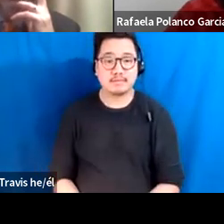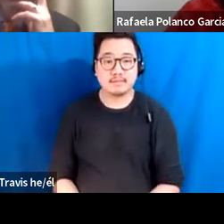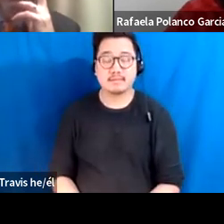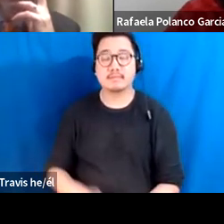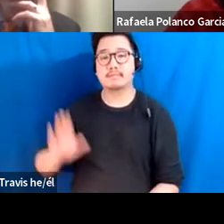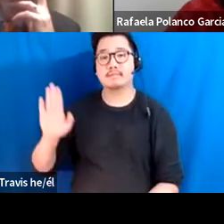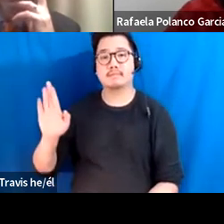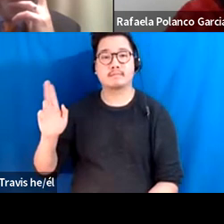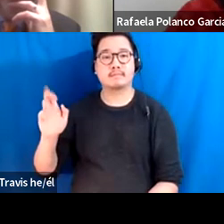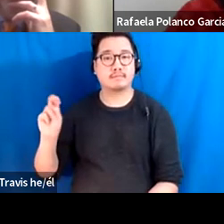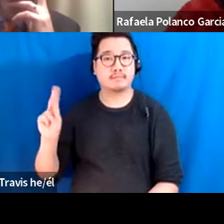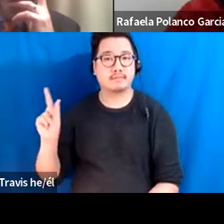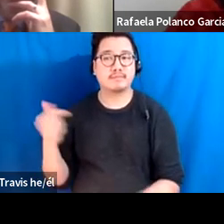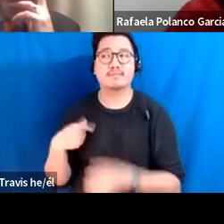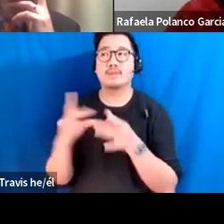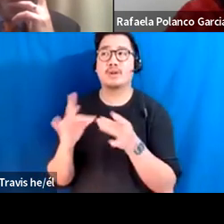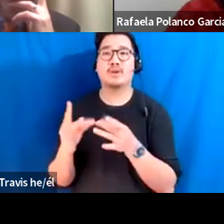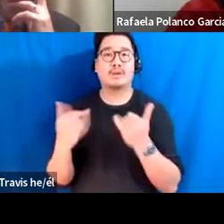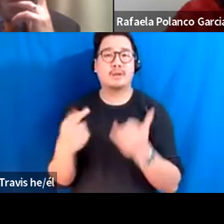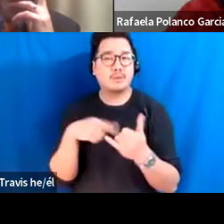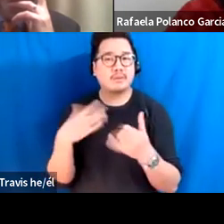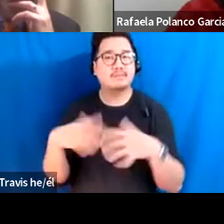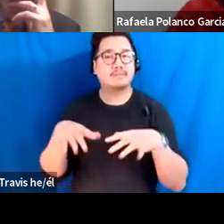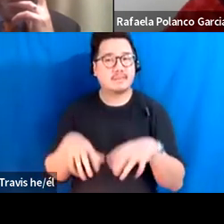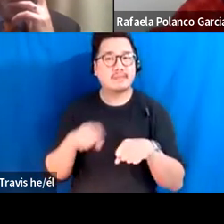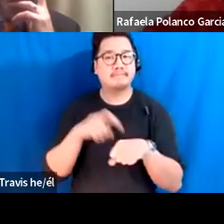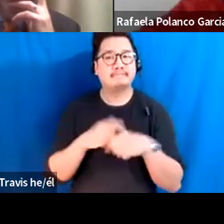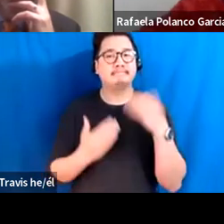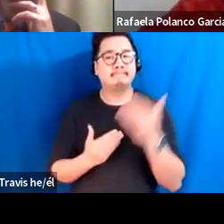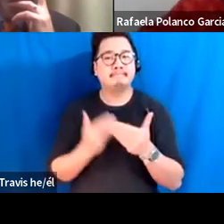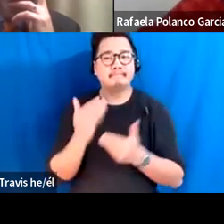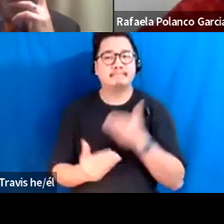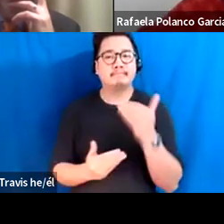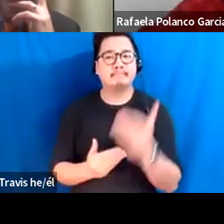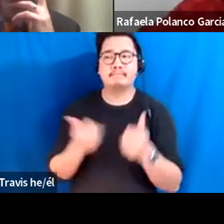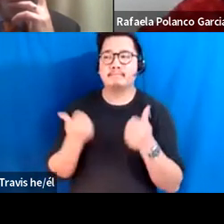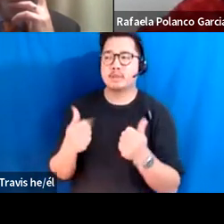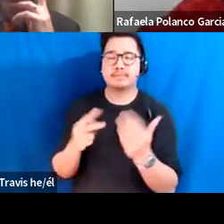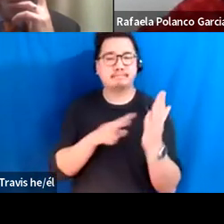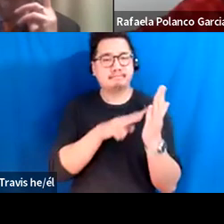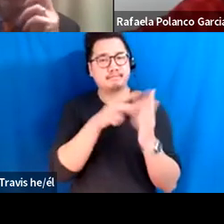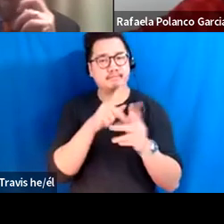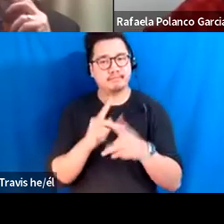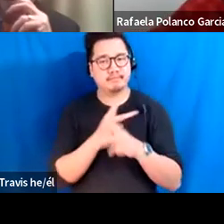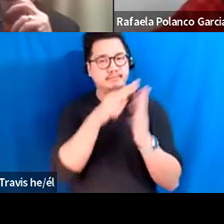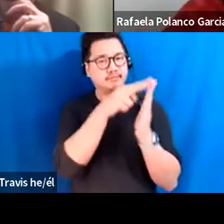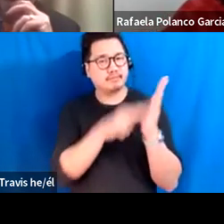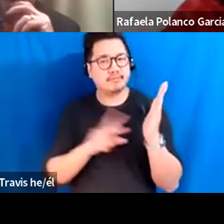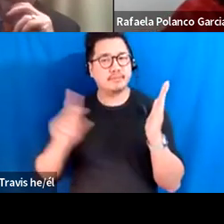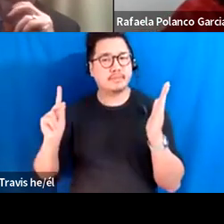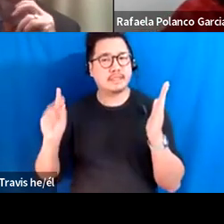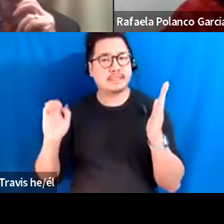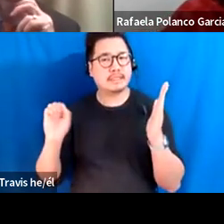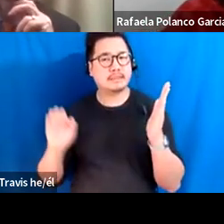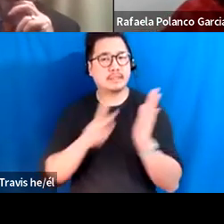taking our time to look at the deci policy and to better understand the requirements and talking to